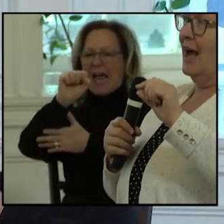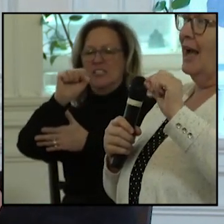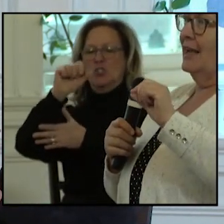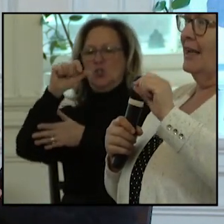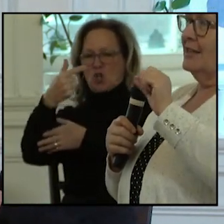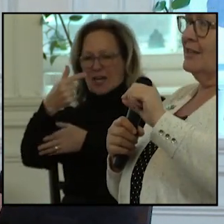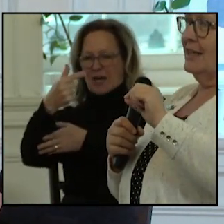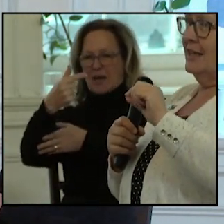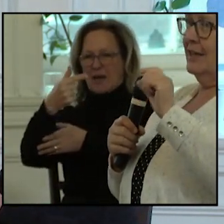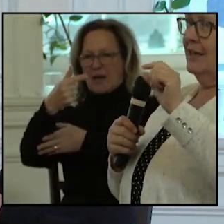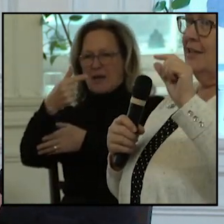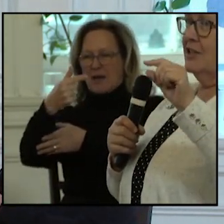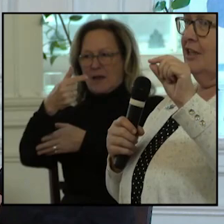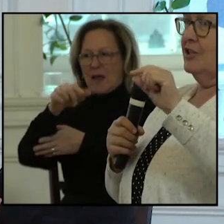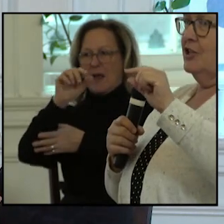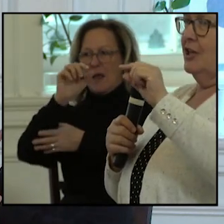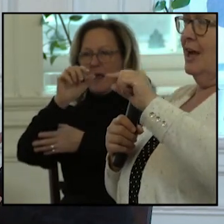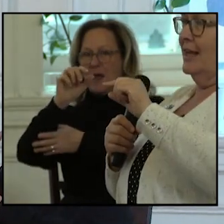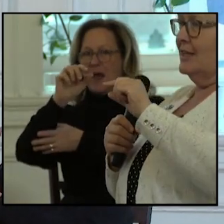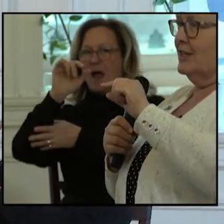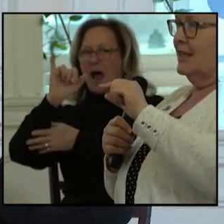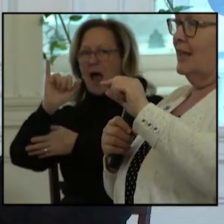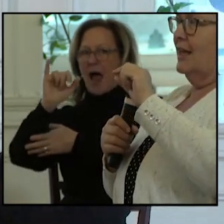Genealogists, INC,